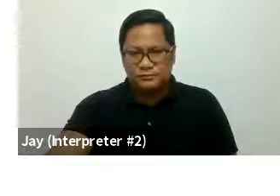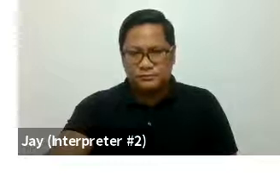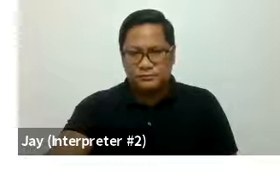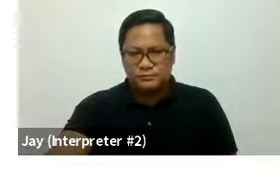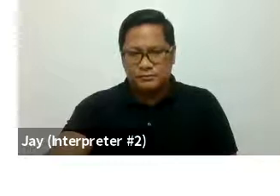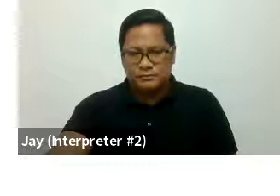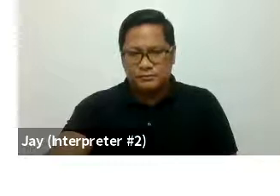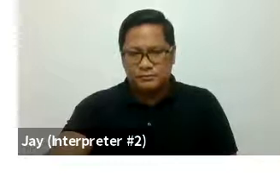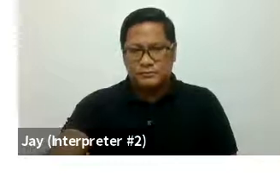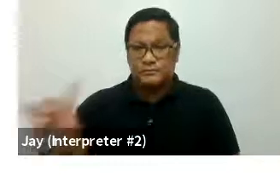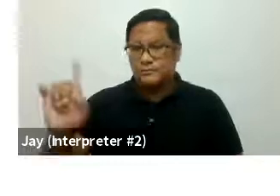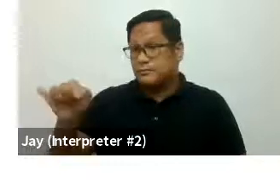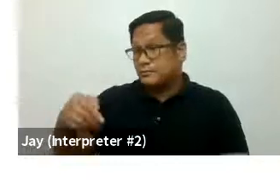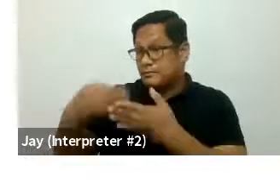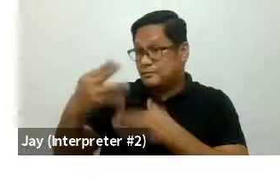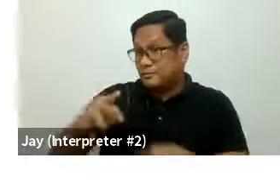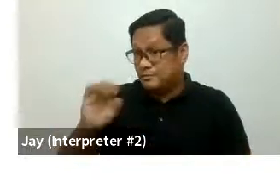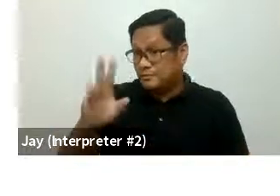Doc?